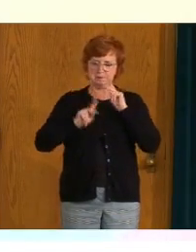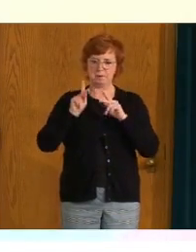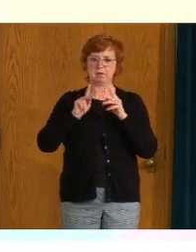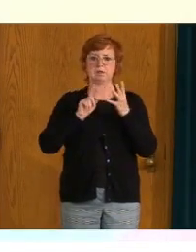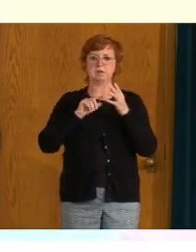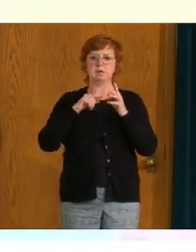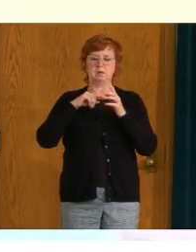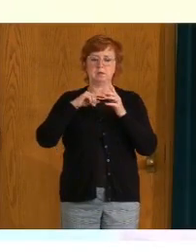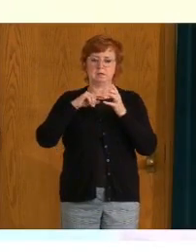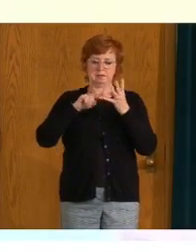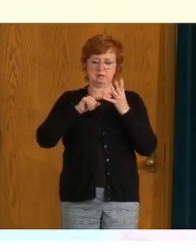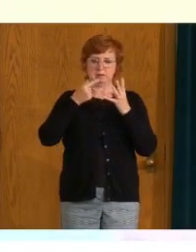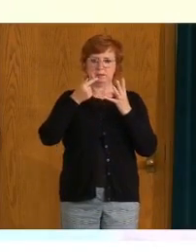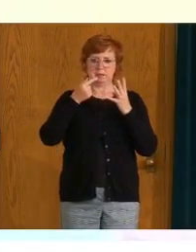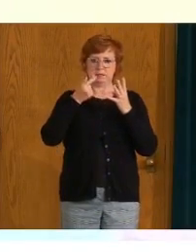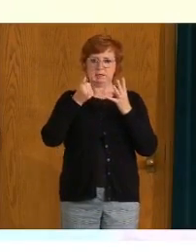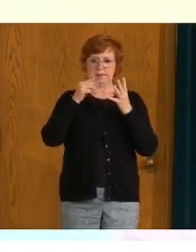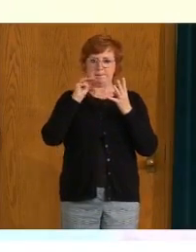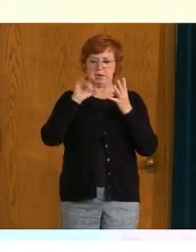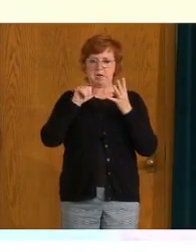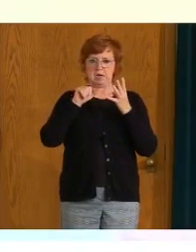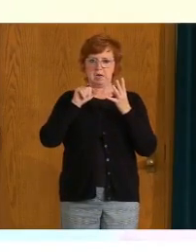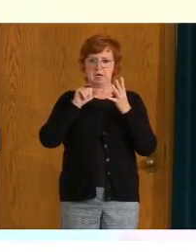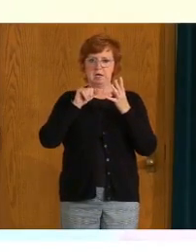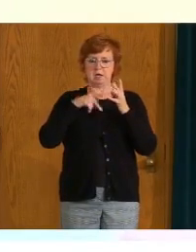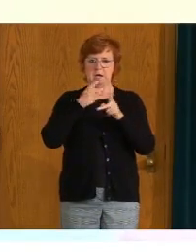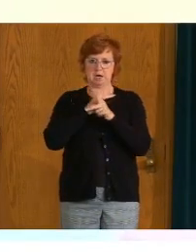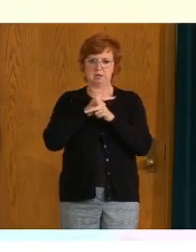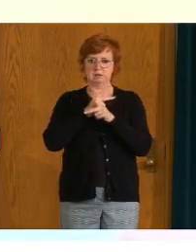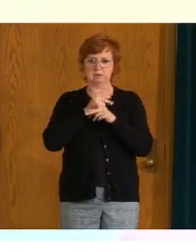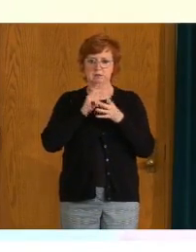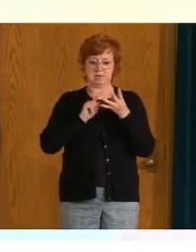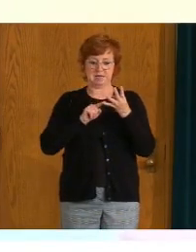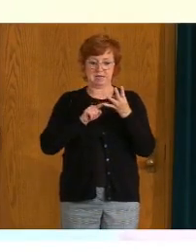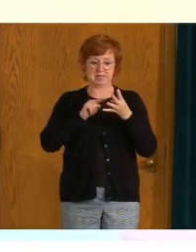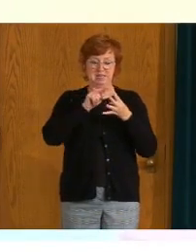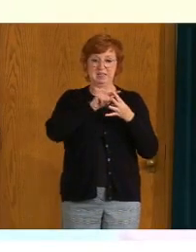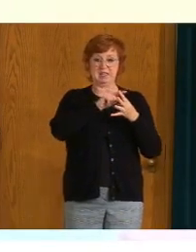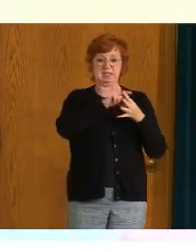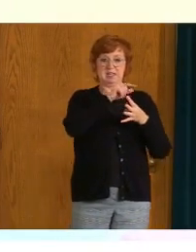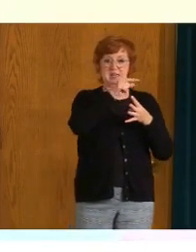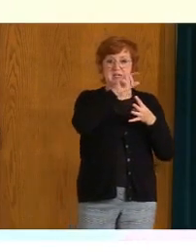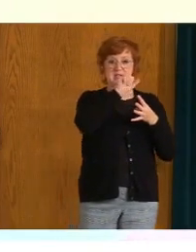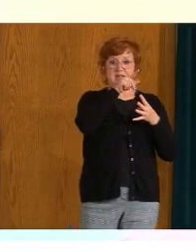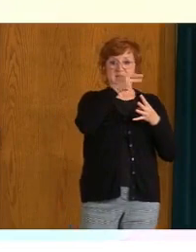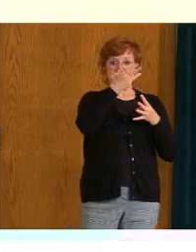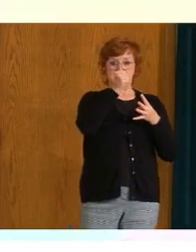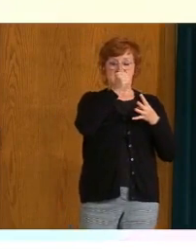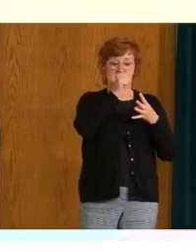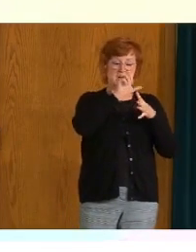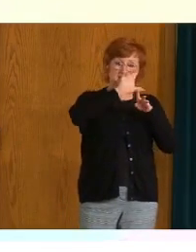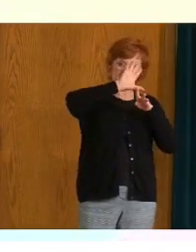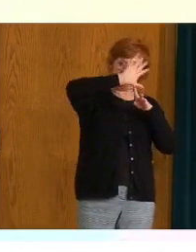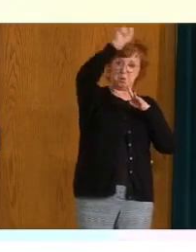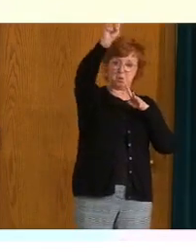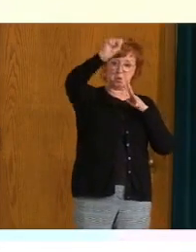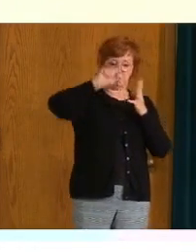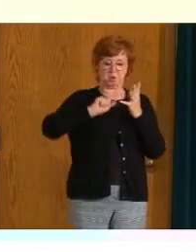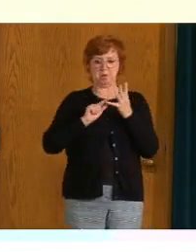travel. It hasn't taken off quite like Alpha did. Part of it is, again, case